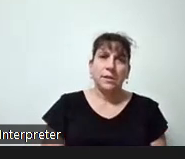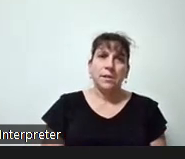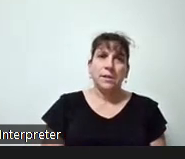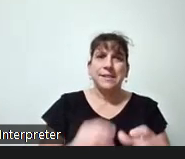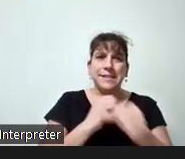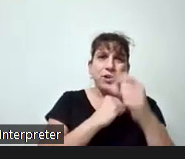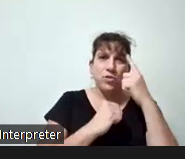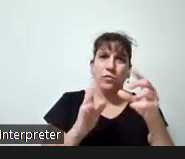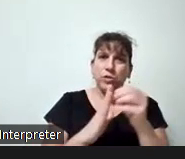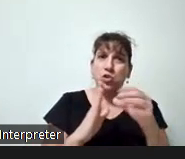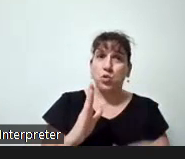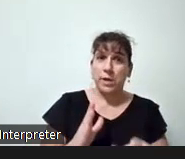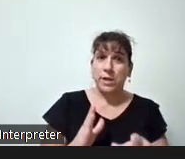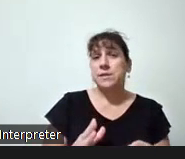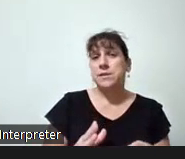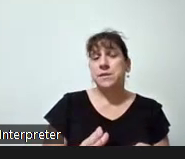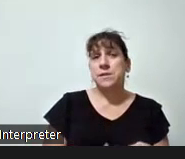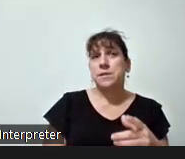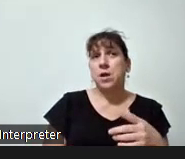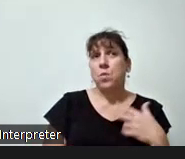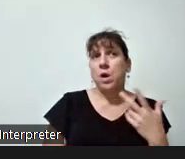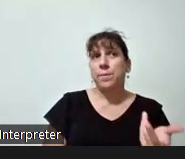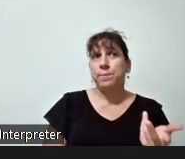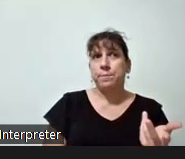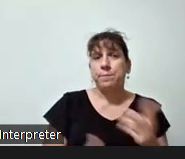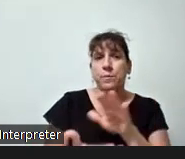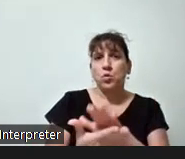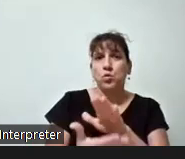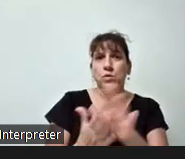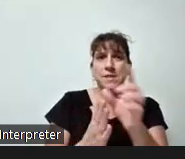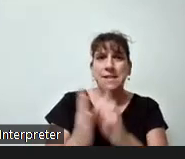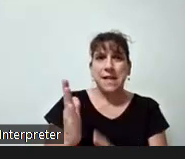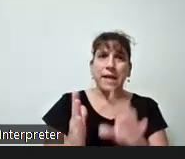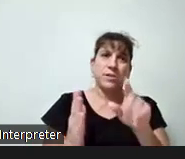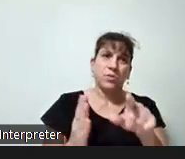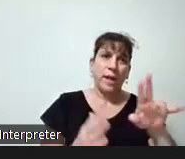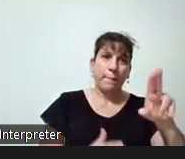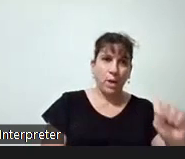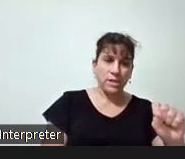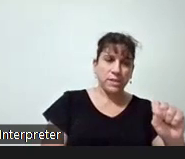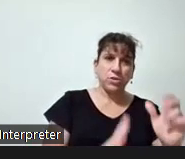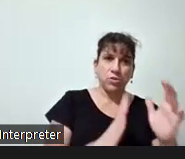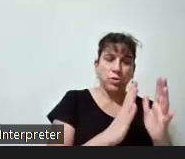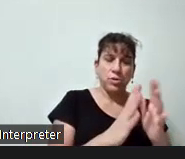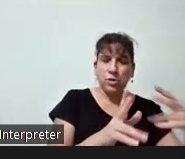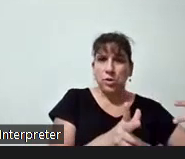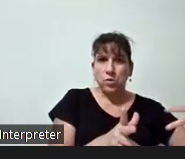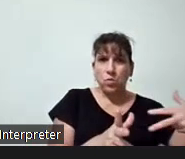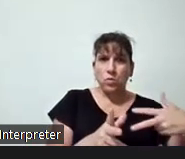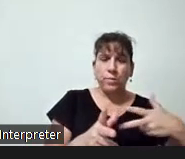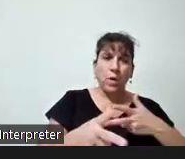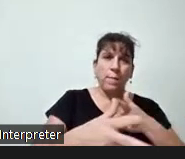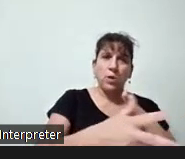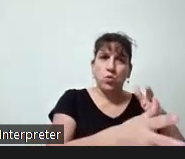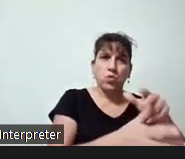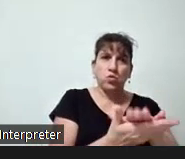danger for the students. So the school is designed so that bus traffic will come into the school